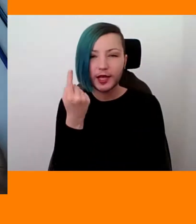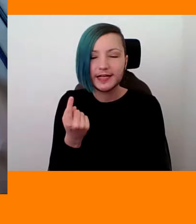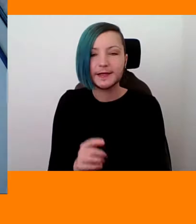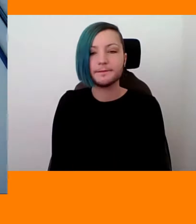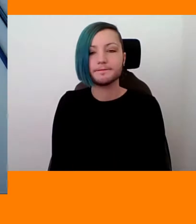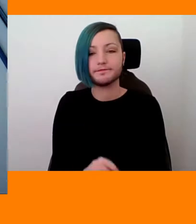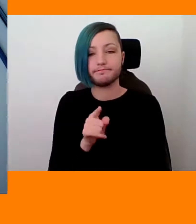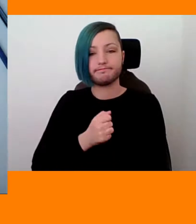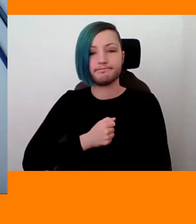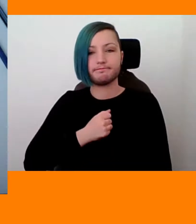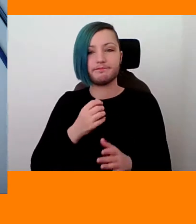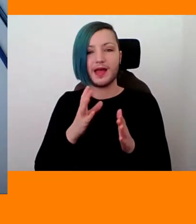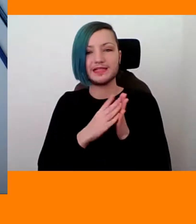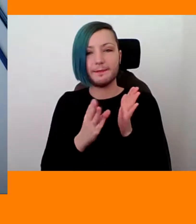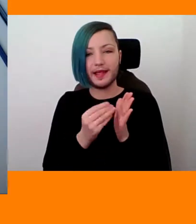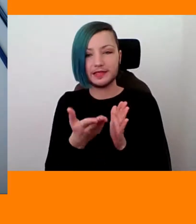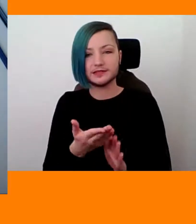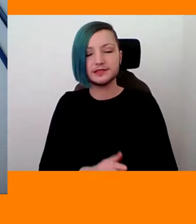to use.